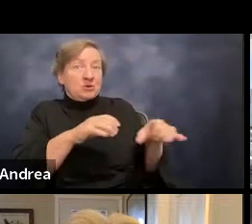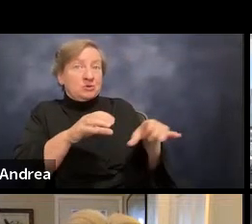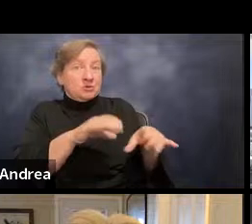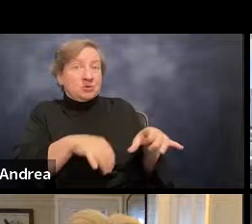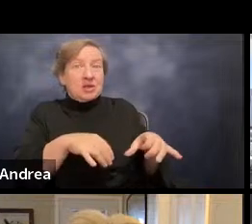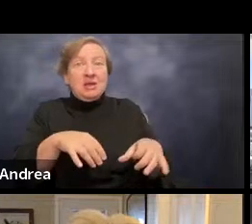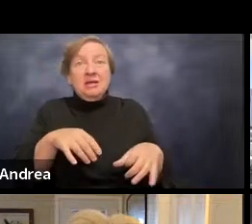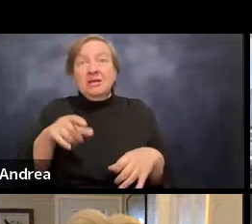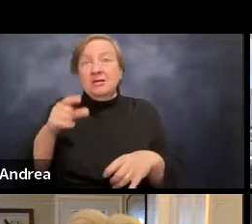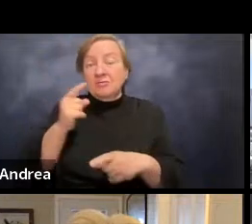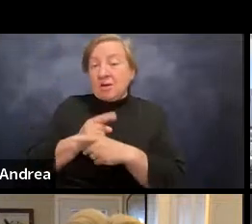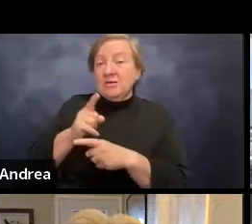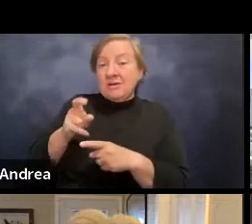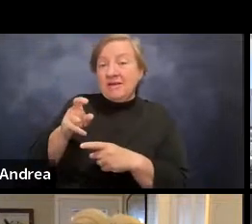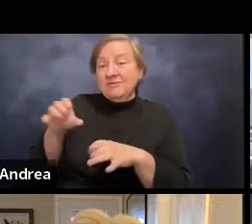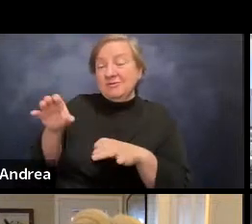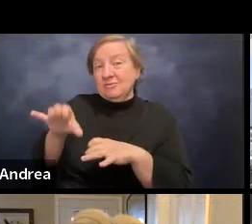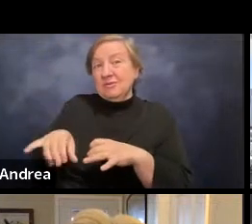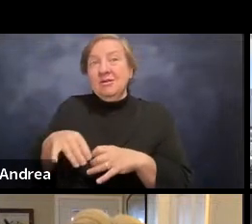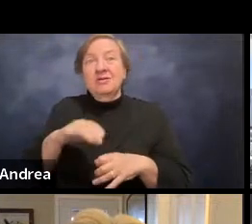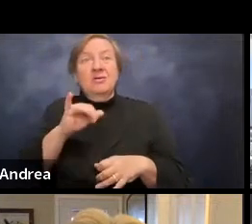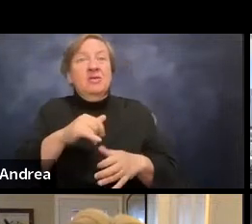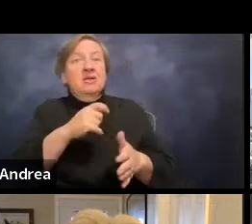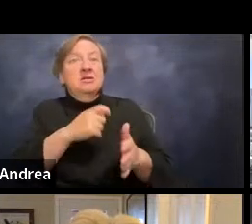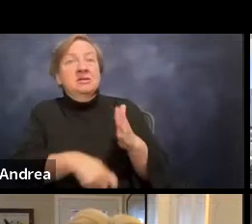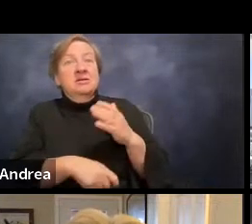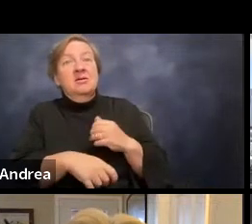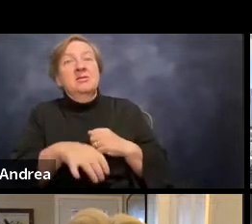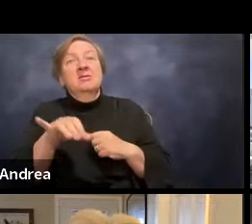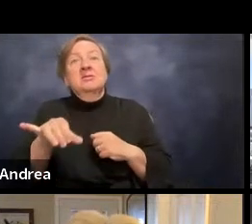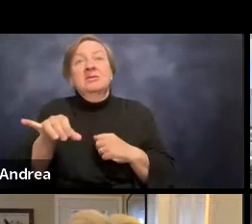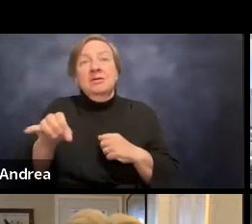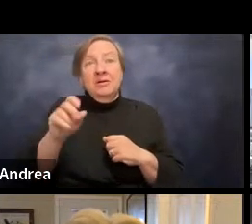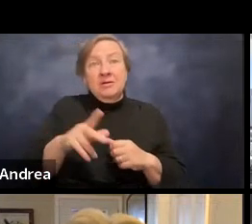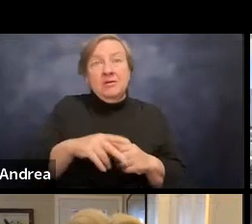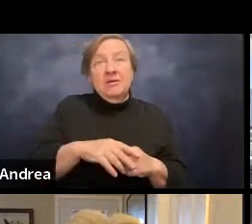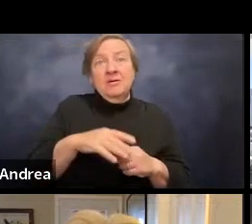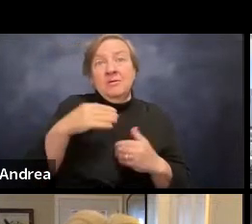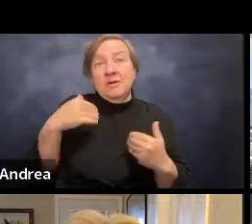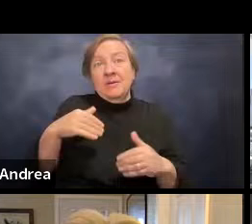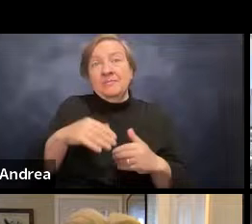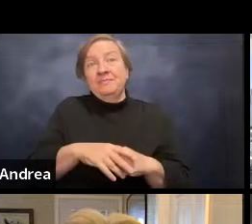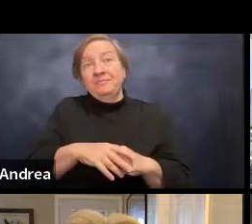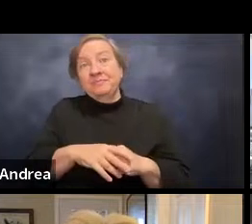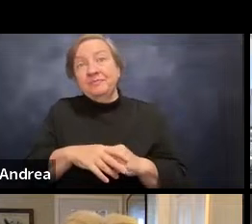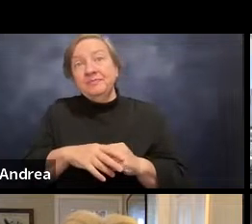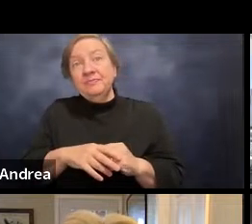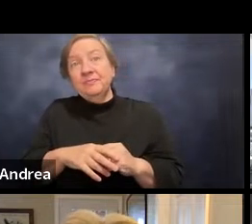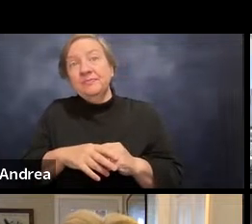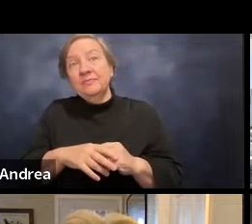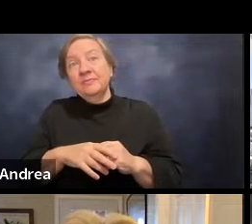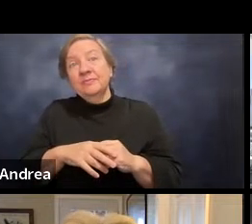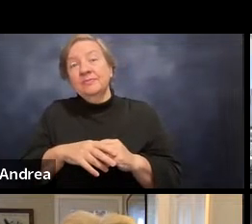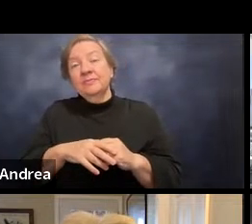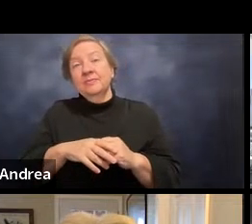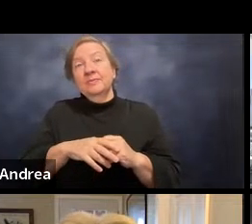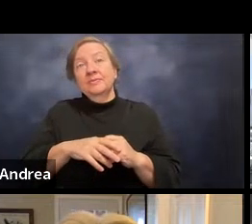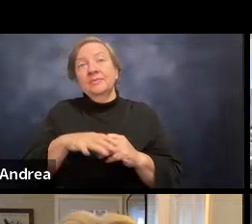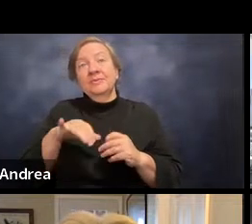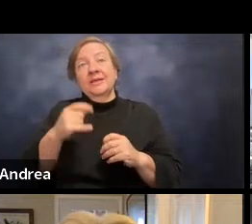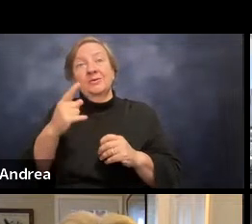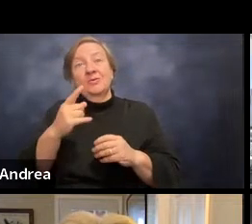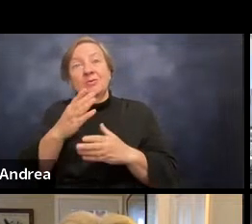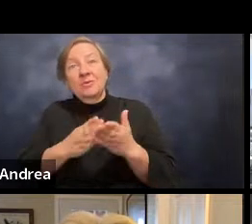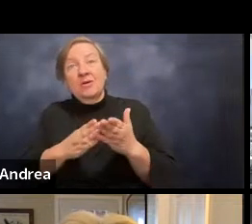have to have So the smarts to get that piece So done. that's the cost. Yeah. Okay. Wow. It's not a fun process. No. Yes, Actually, that's true. that's one aspect